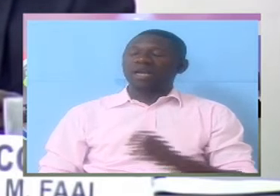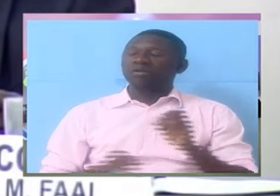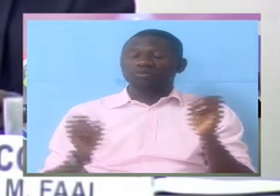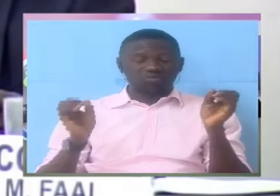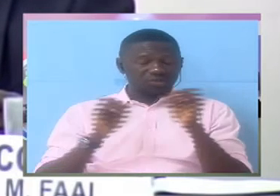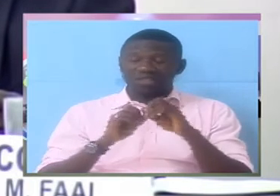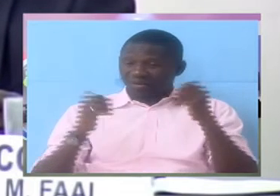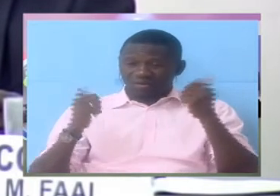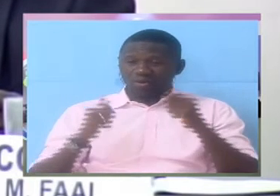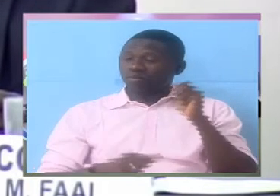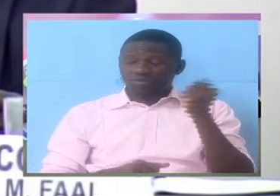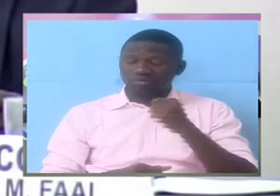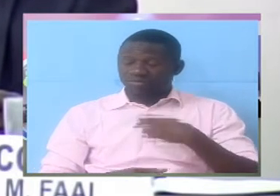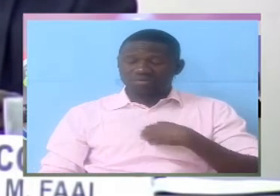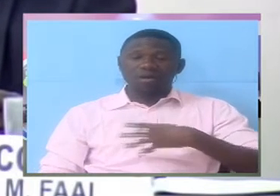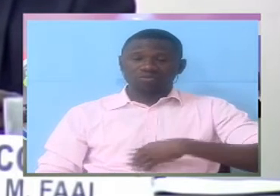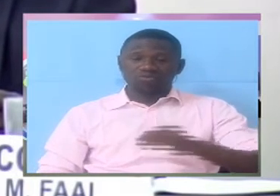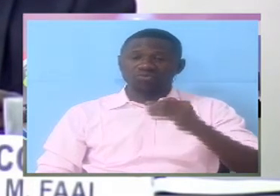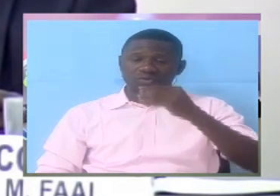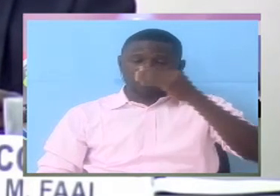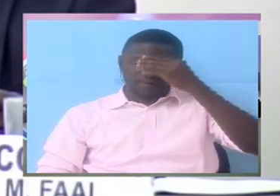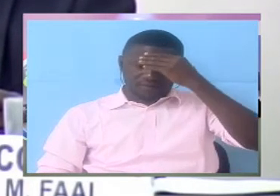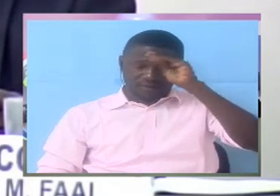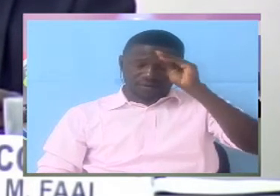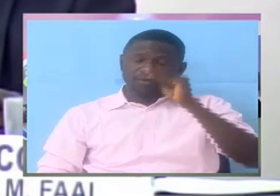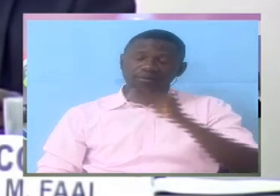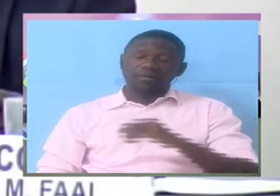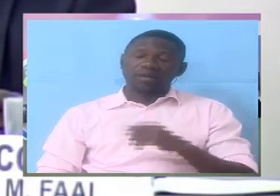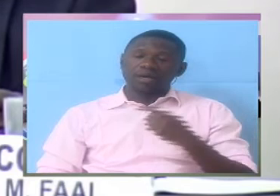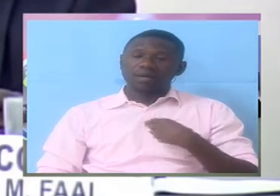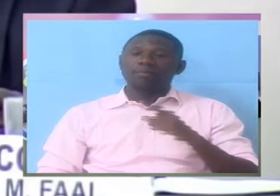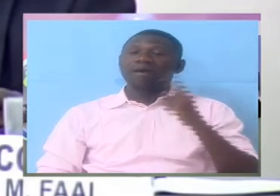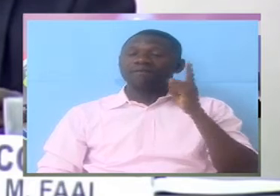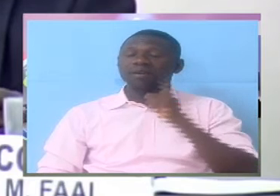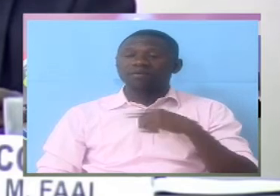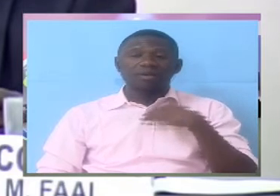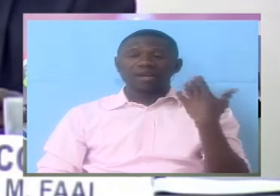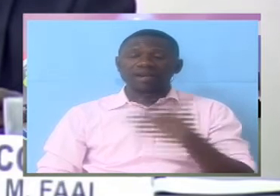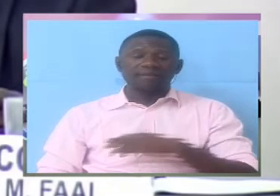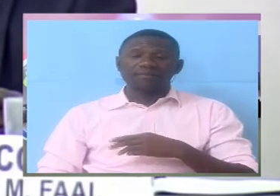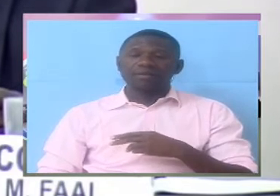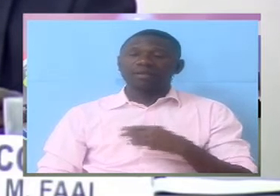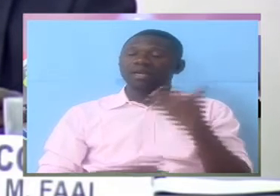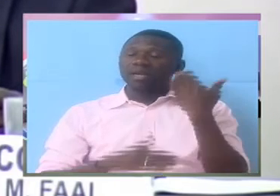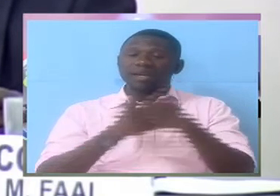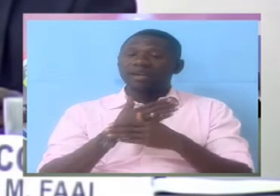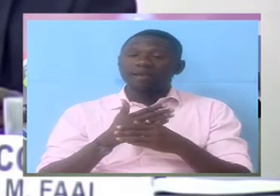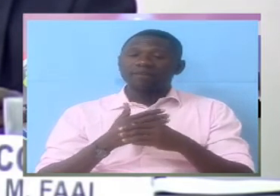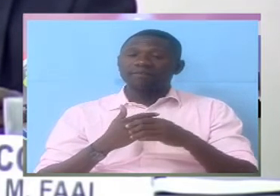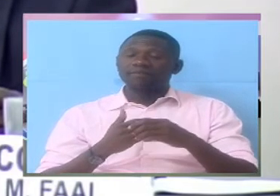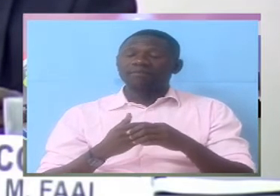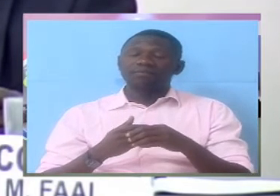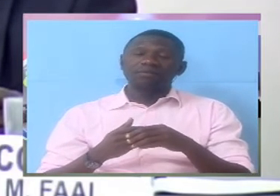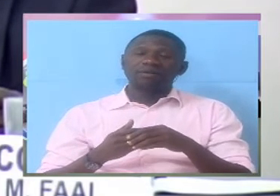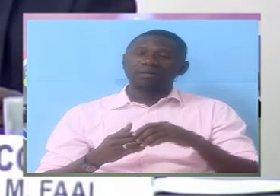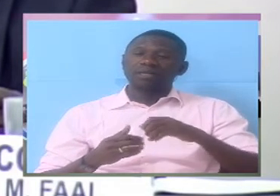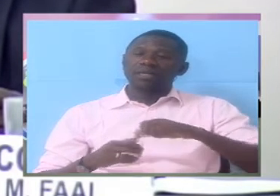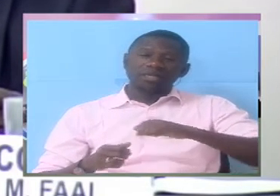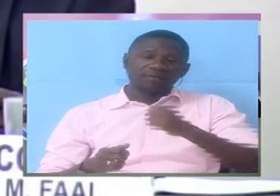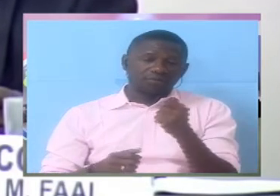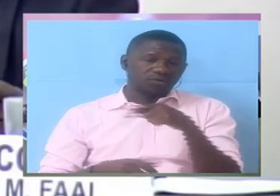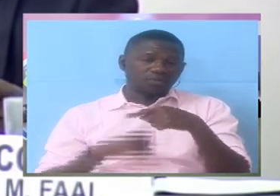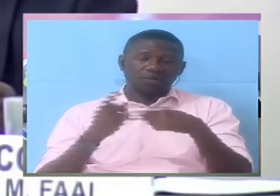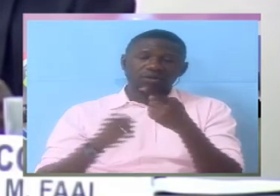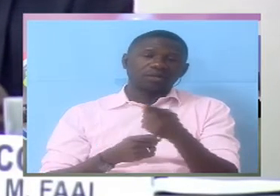son. And he will never deny that. Only Allah knows what they have done to him.